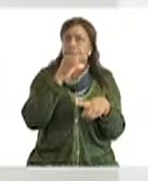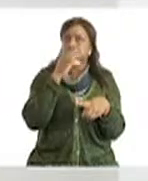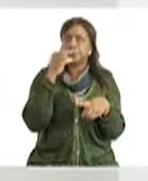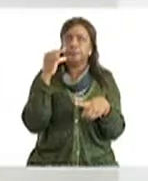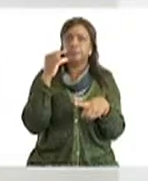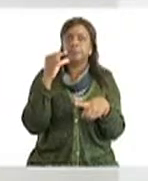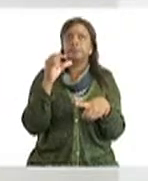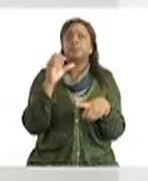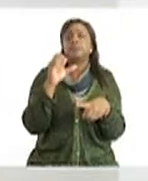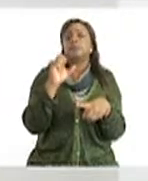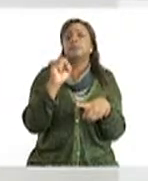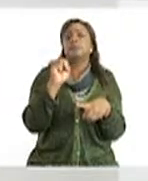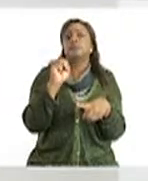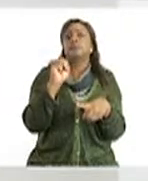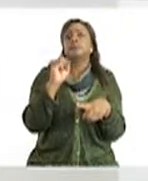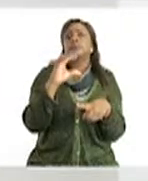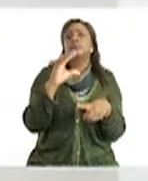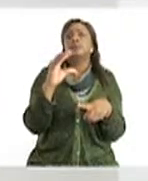scrotum.